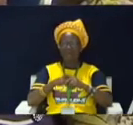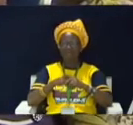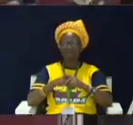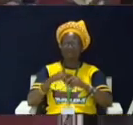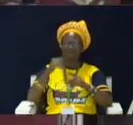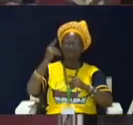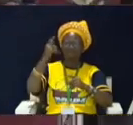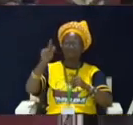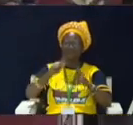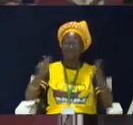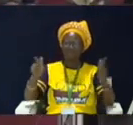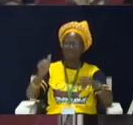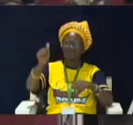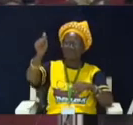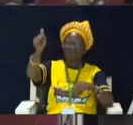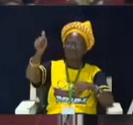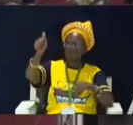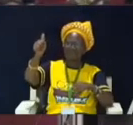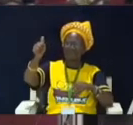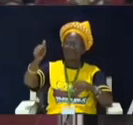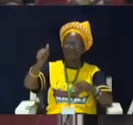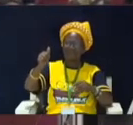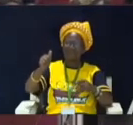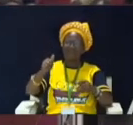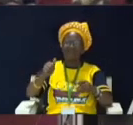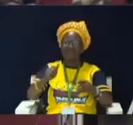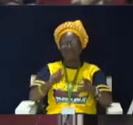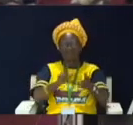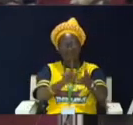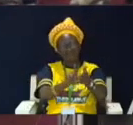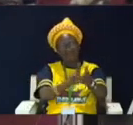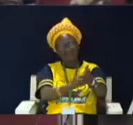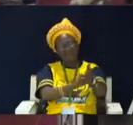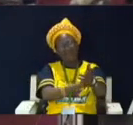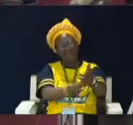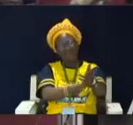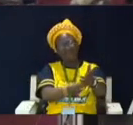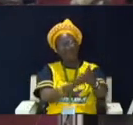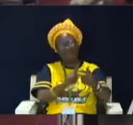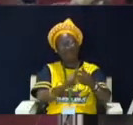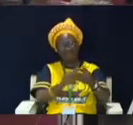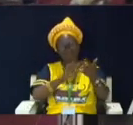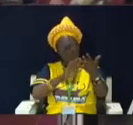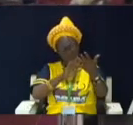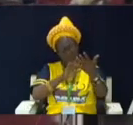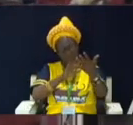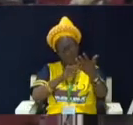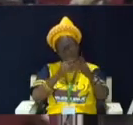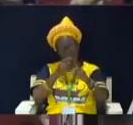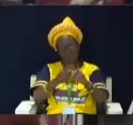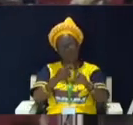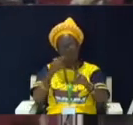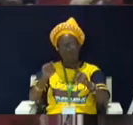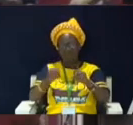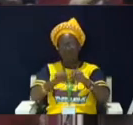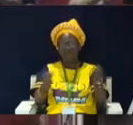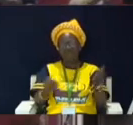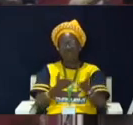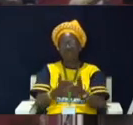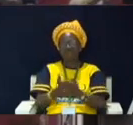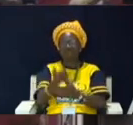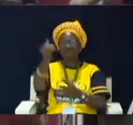The greatest lesson to learn from the breakthroughs of our Lord Jesus